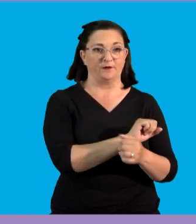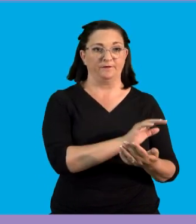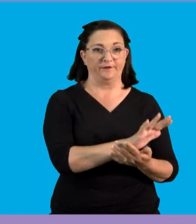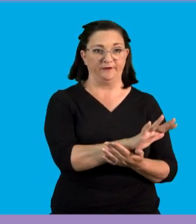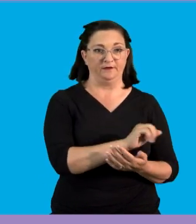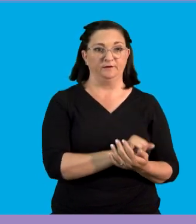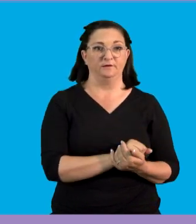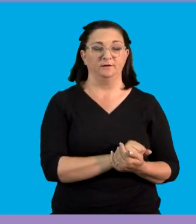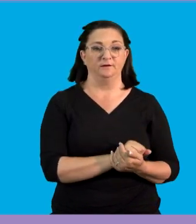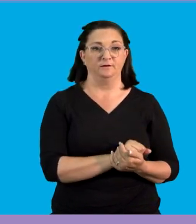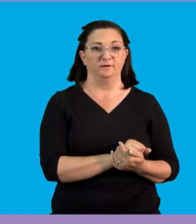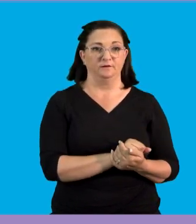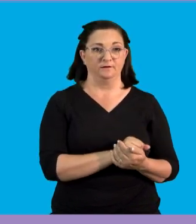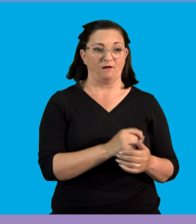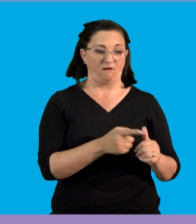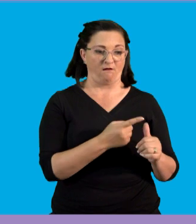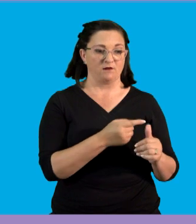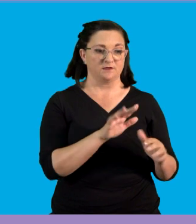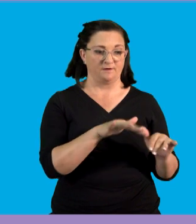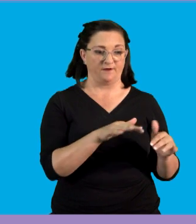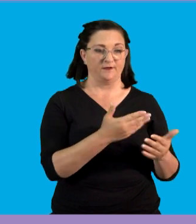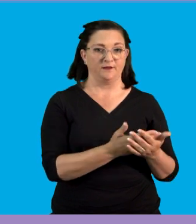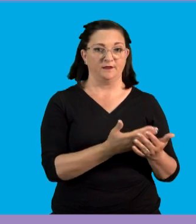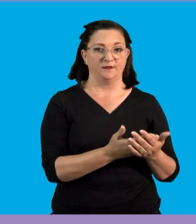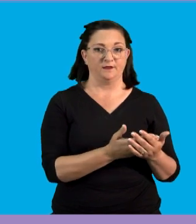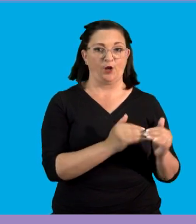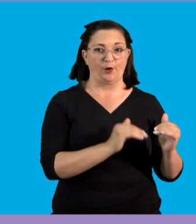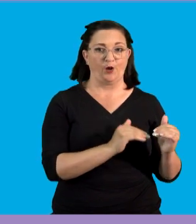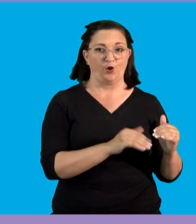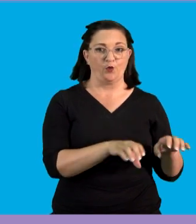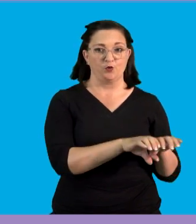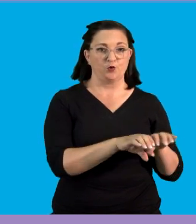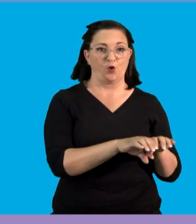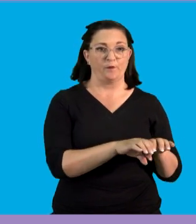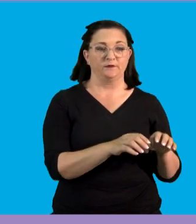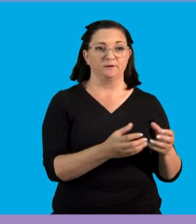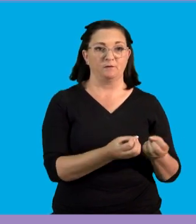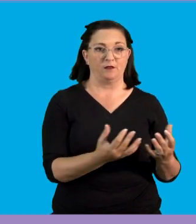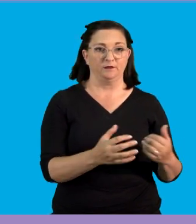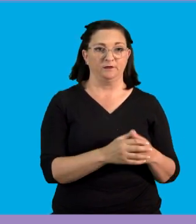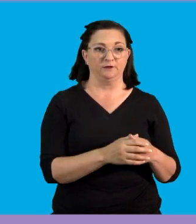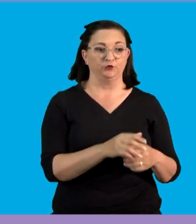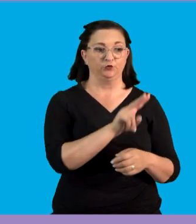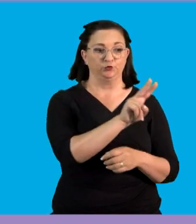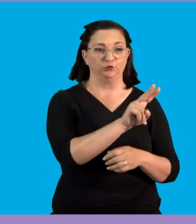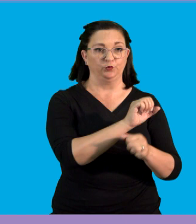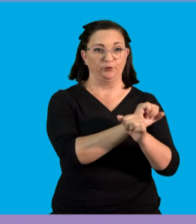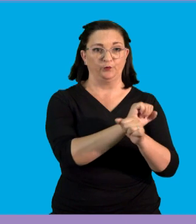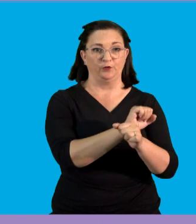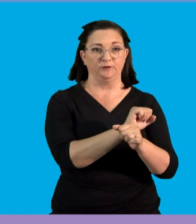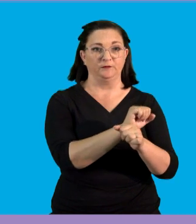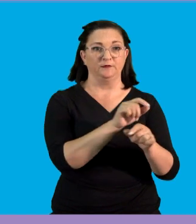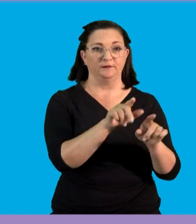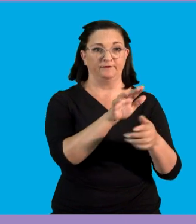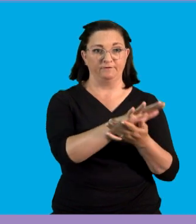1 by 15 so that it can get to 15 as a lowest common multiple. And then we are going to multiply the numerator